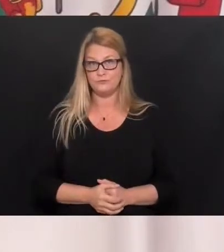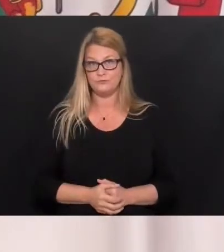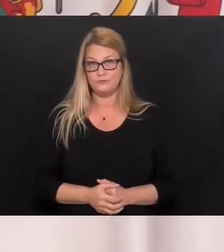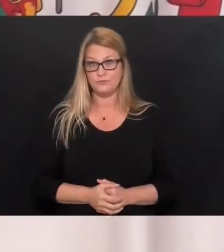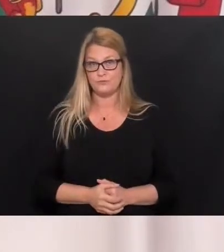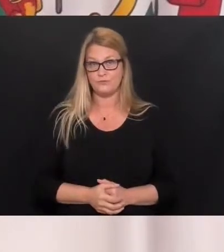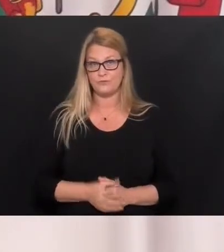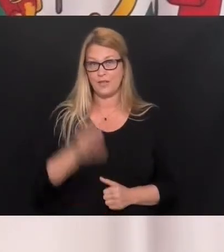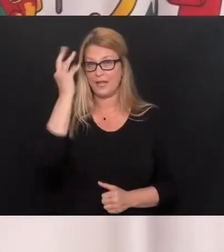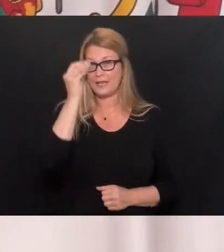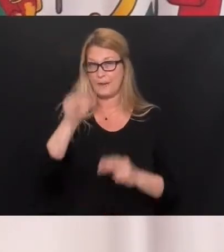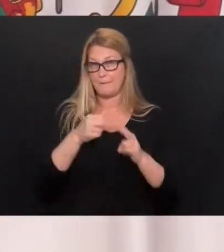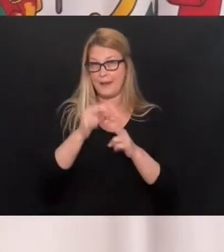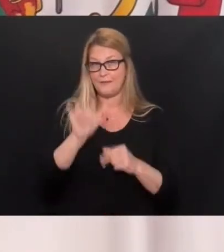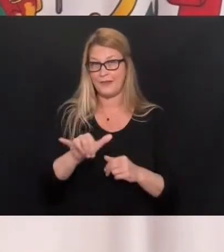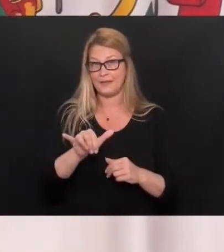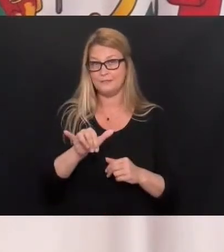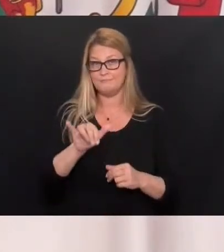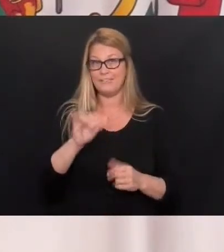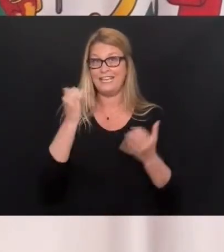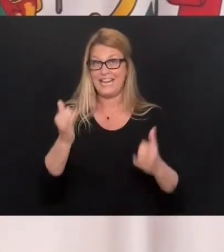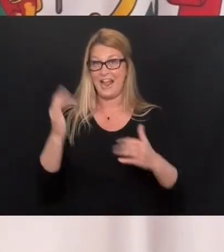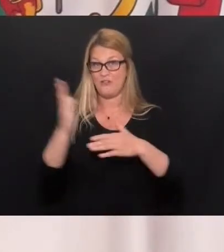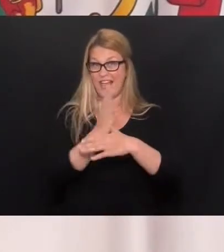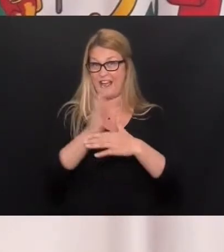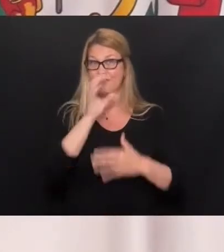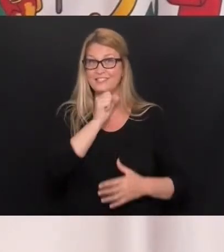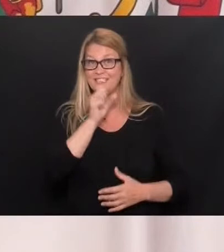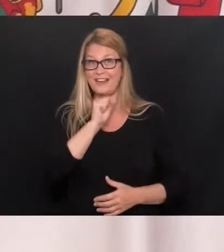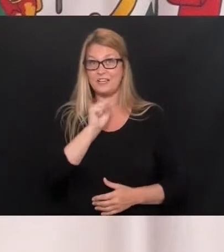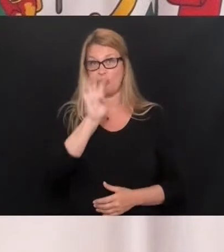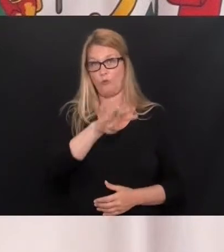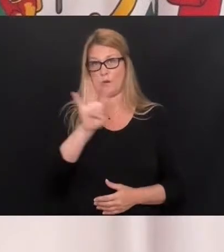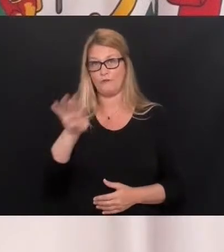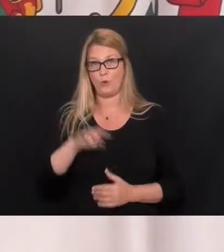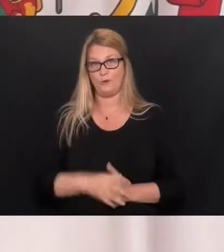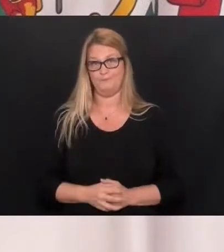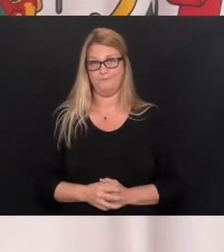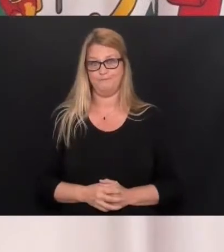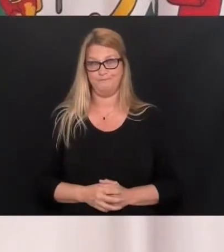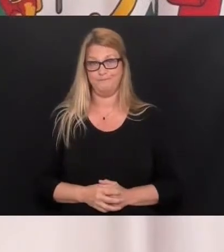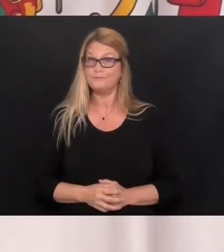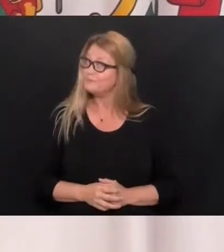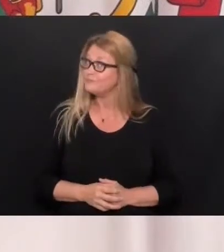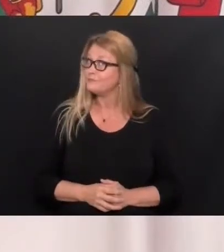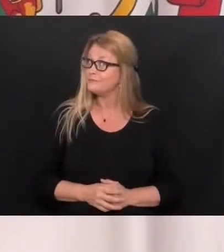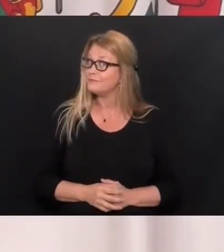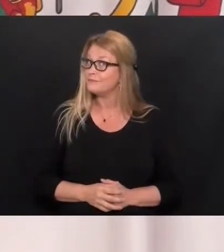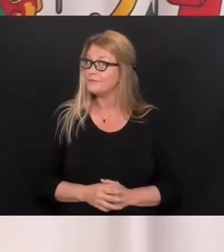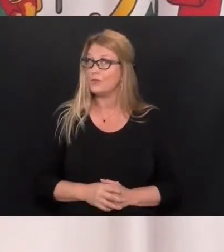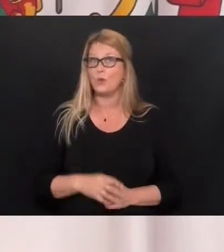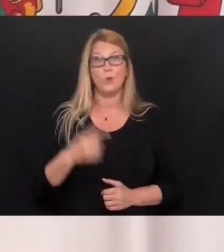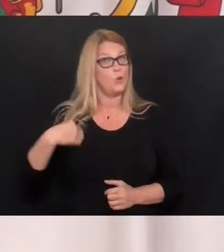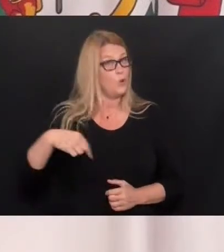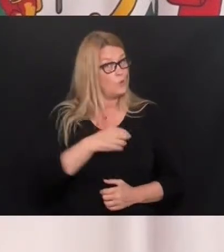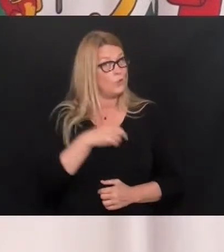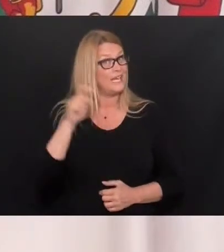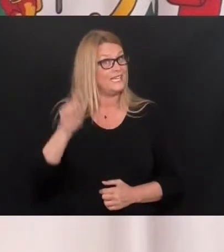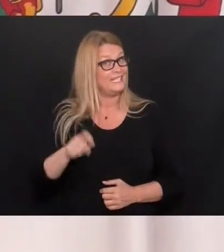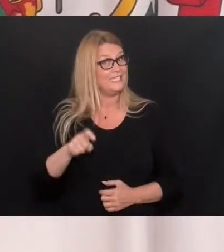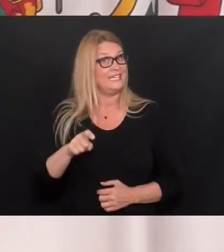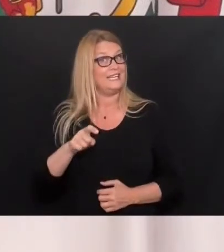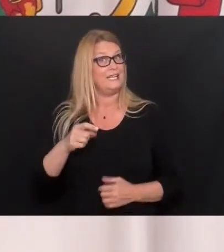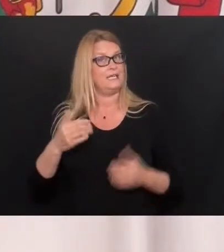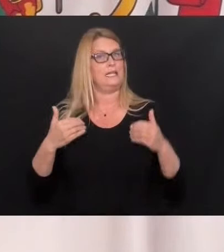It came down to 44 years of age. And we thought, uh-oh, we need to get our young